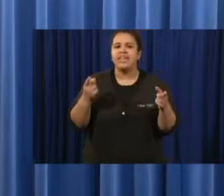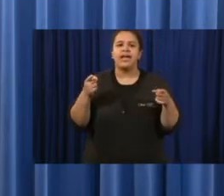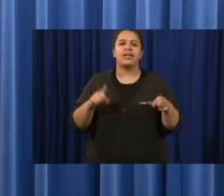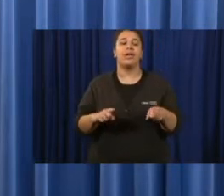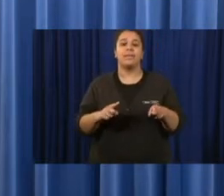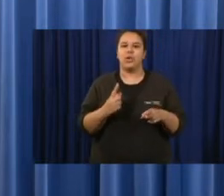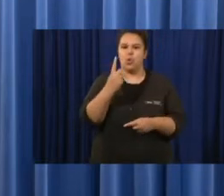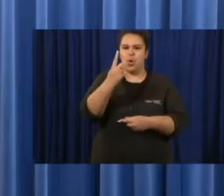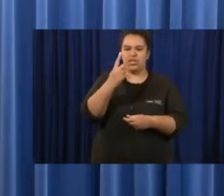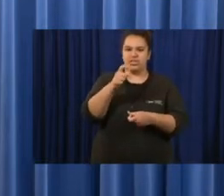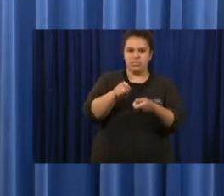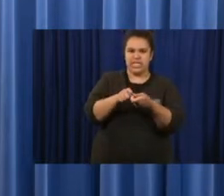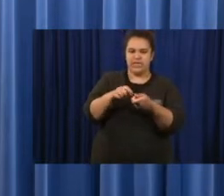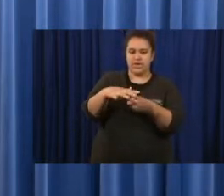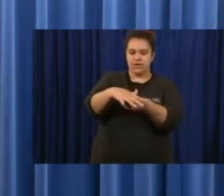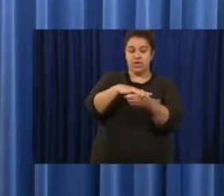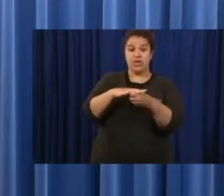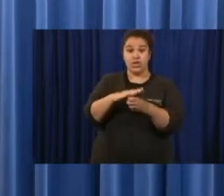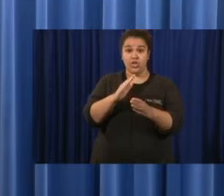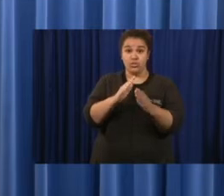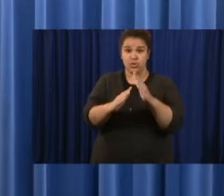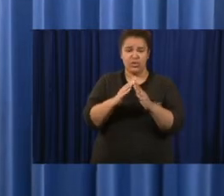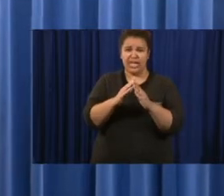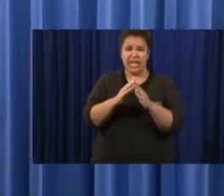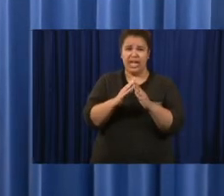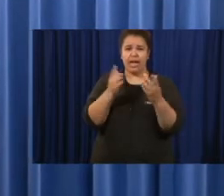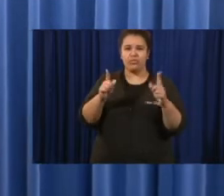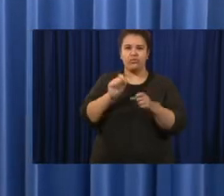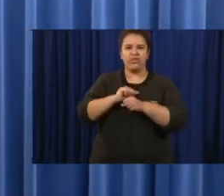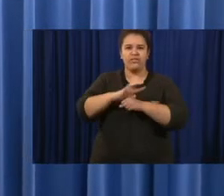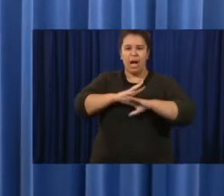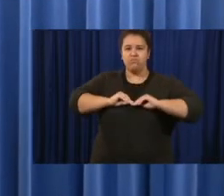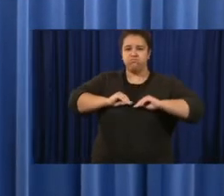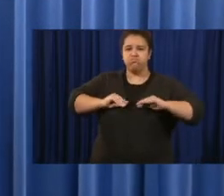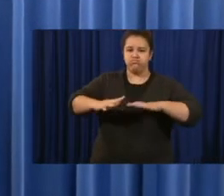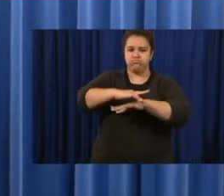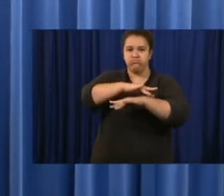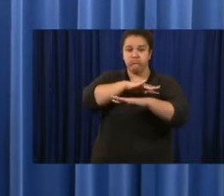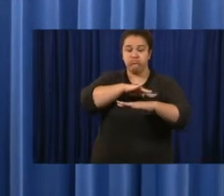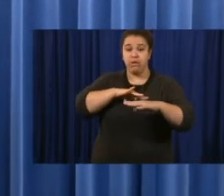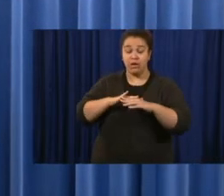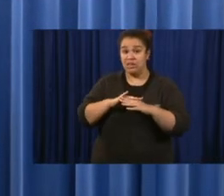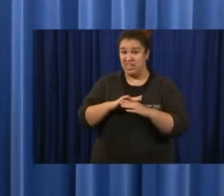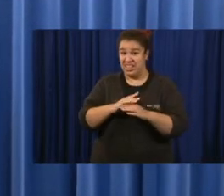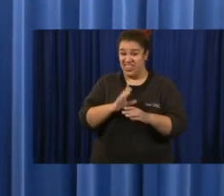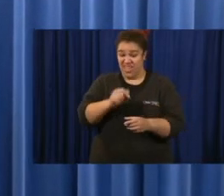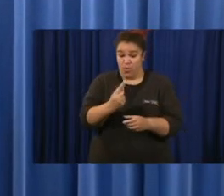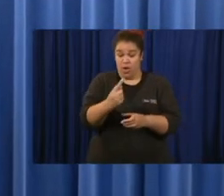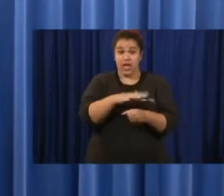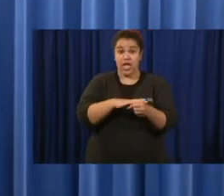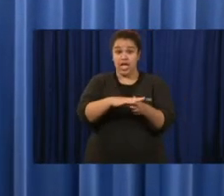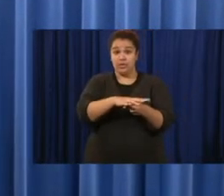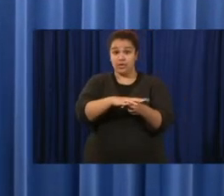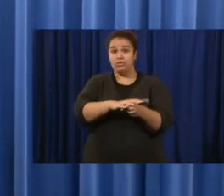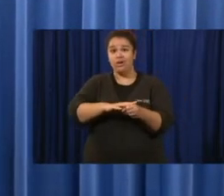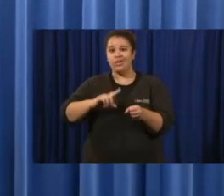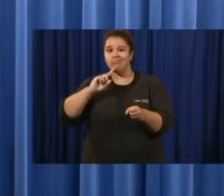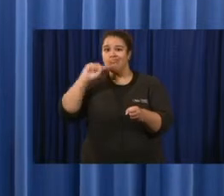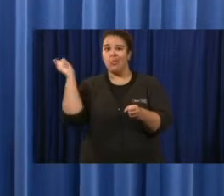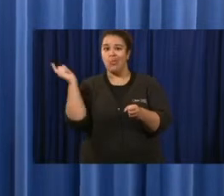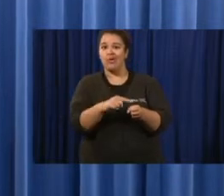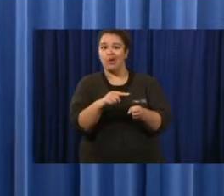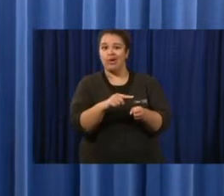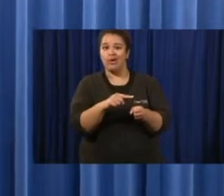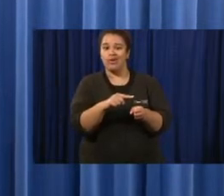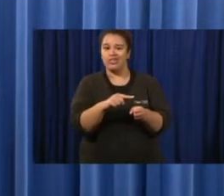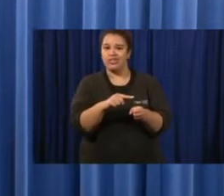prepared at all to reimpose any of the social distancing measures that you're now lifting? And if you or Dr. Acton are not, is that